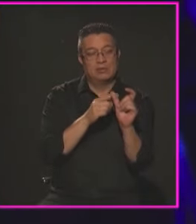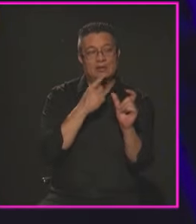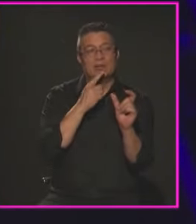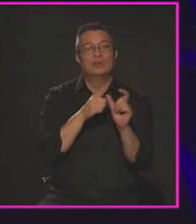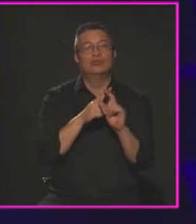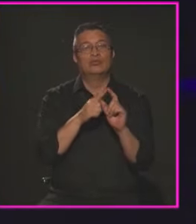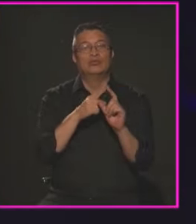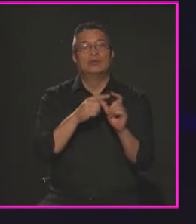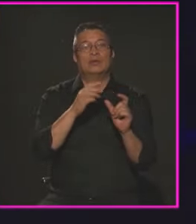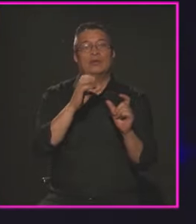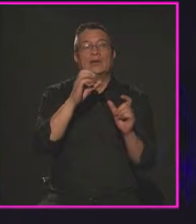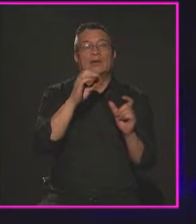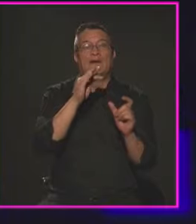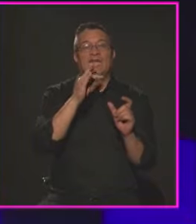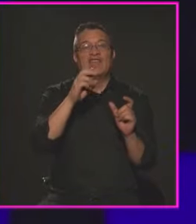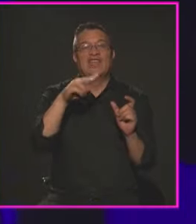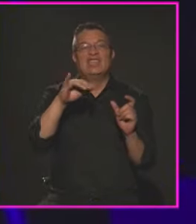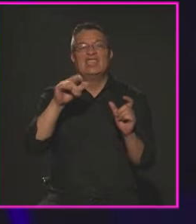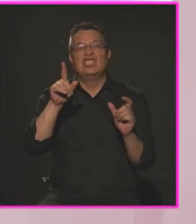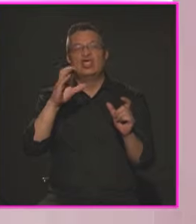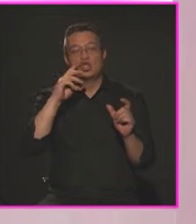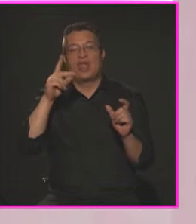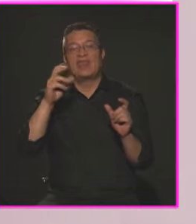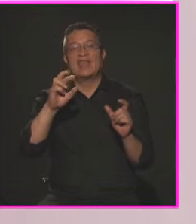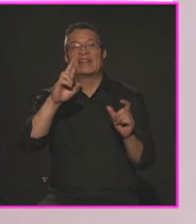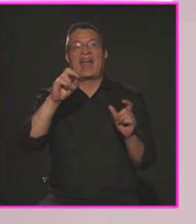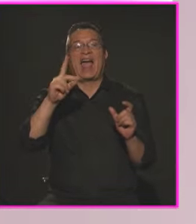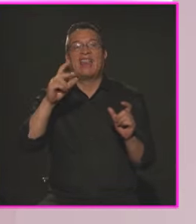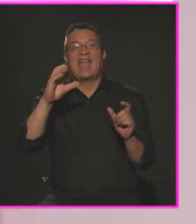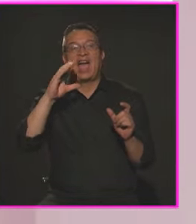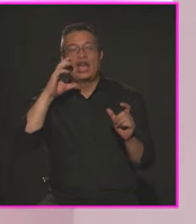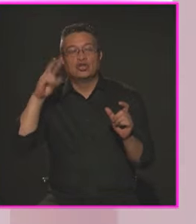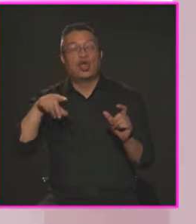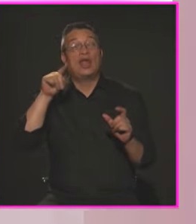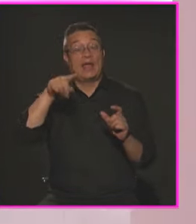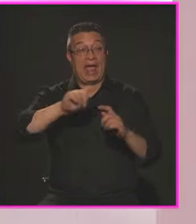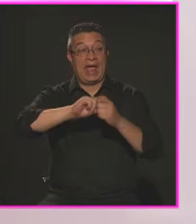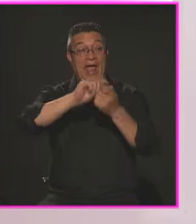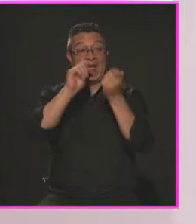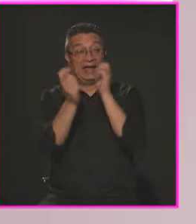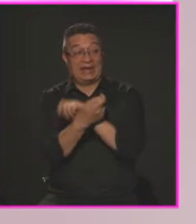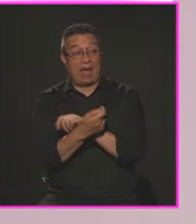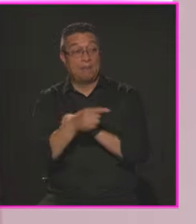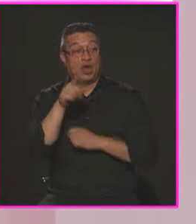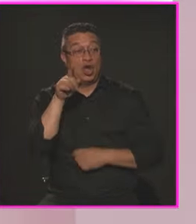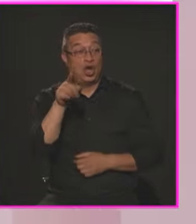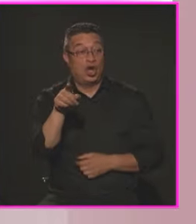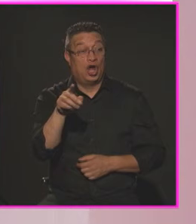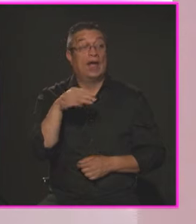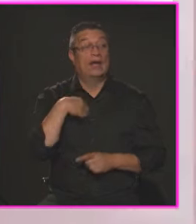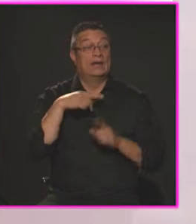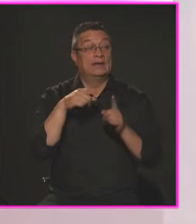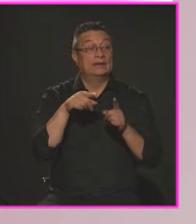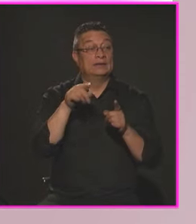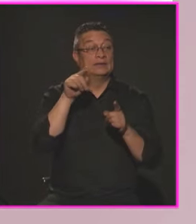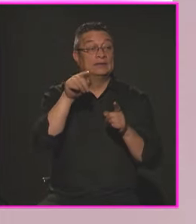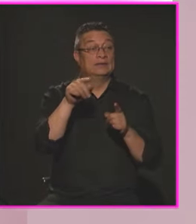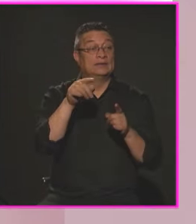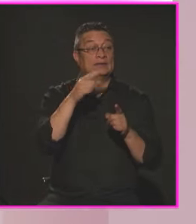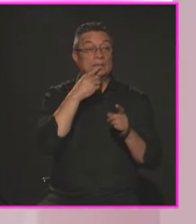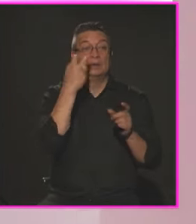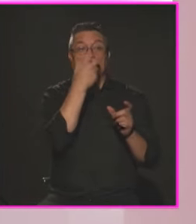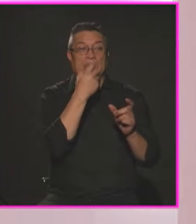radiation. It was a maser, and by changing the M of microwave by the L of light, you got to the laser. The first laser